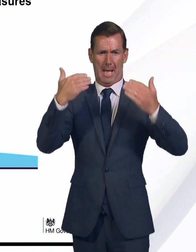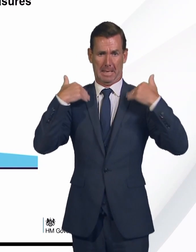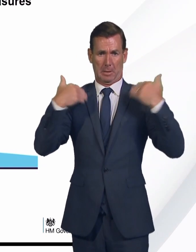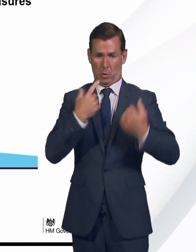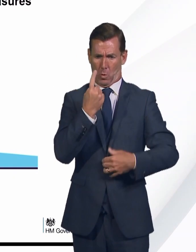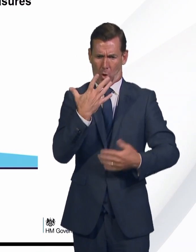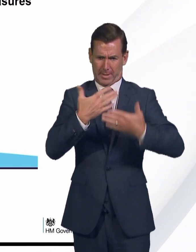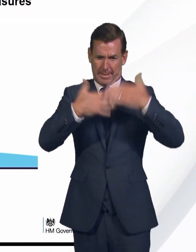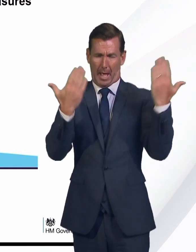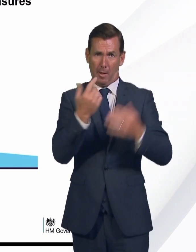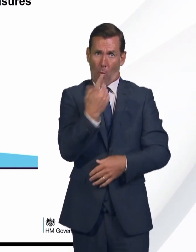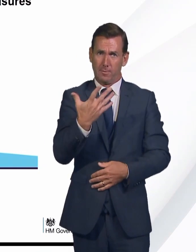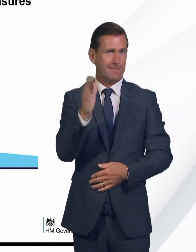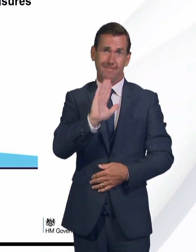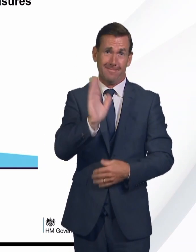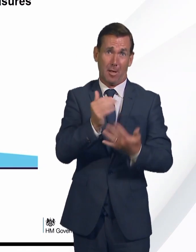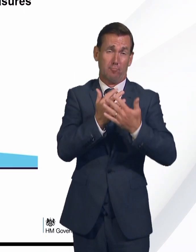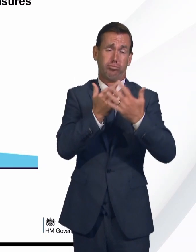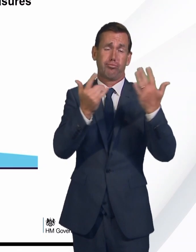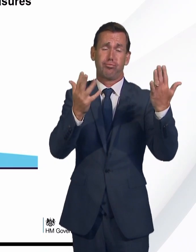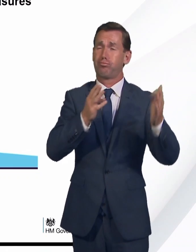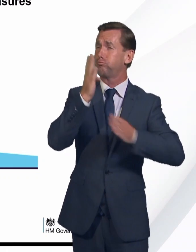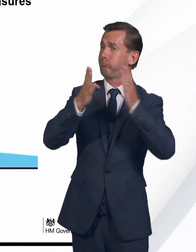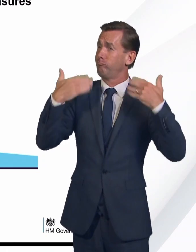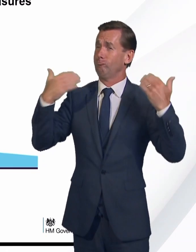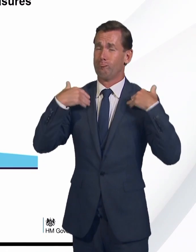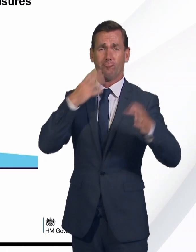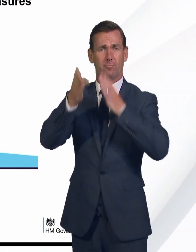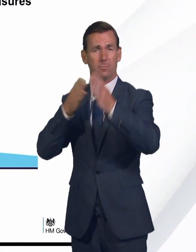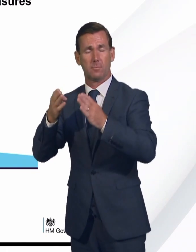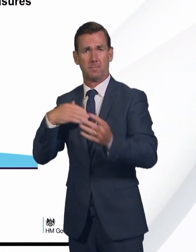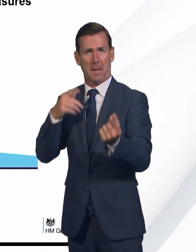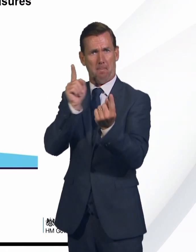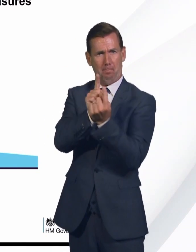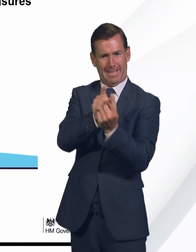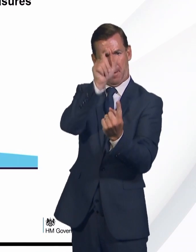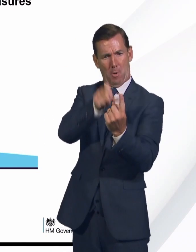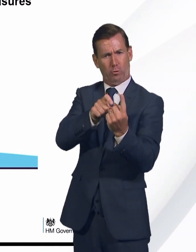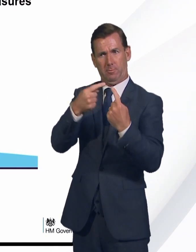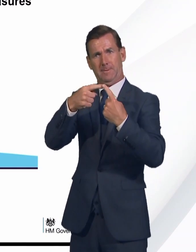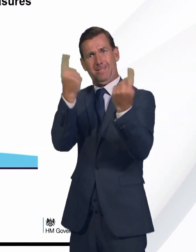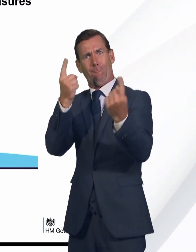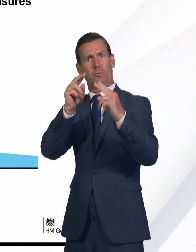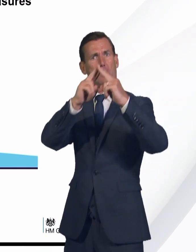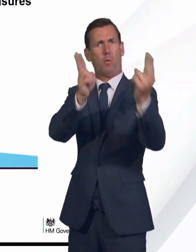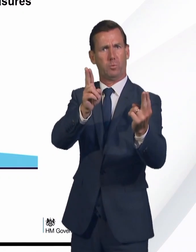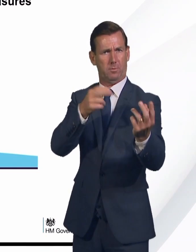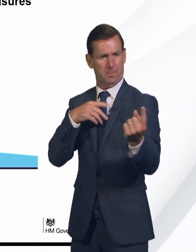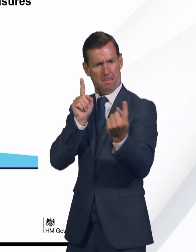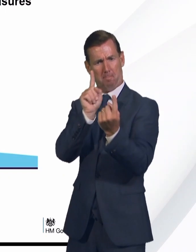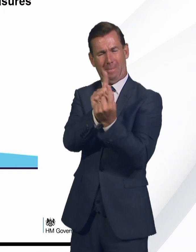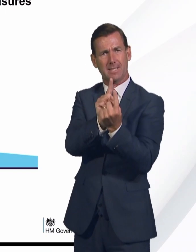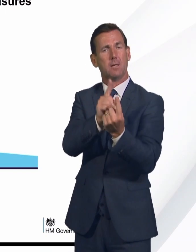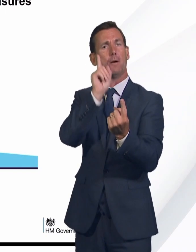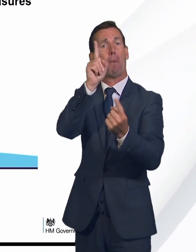as you like, and you can meet one other person from outside your household in an outdoor public place, but please